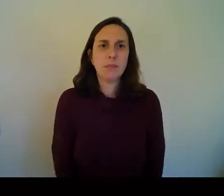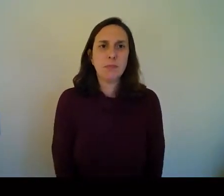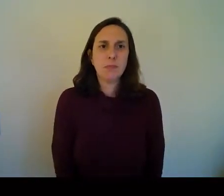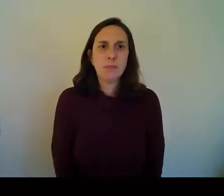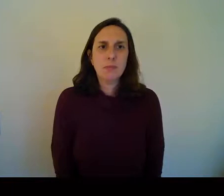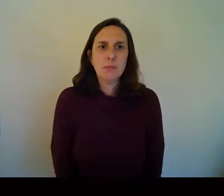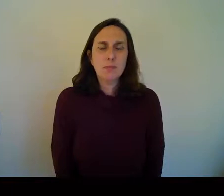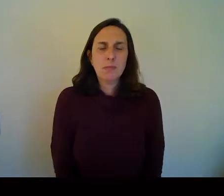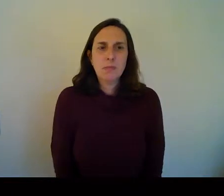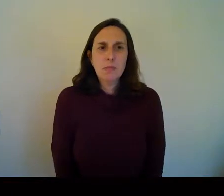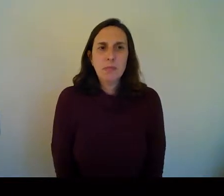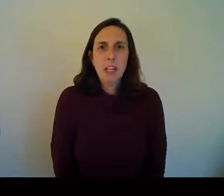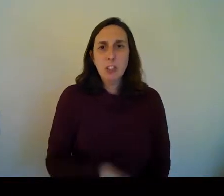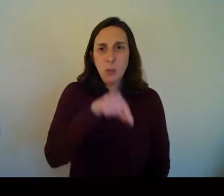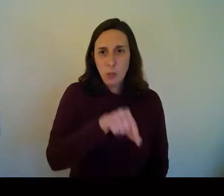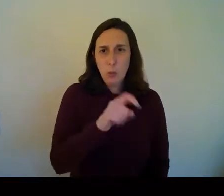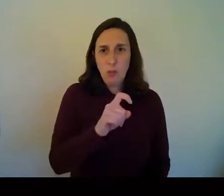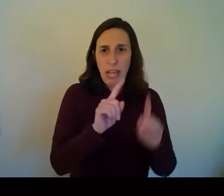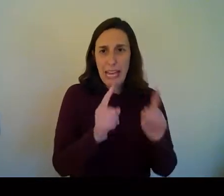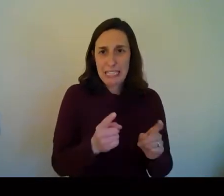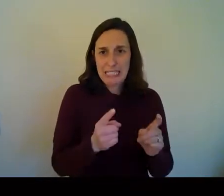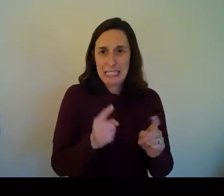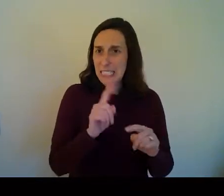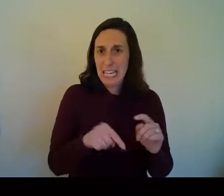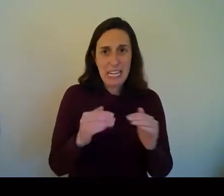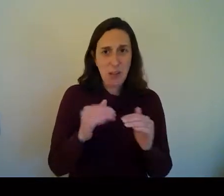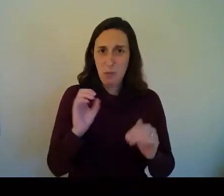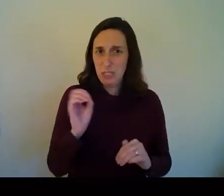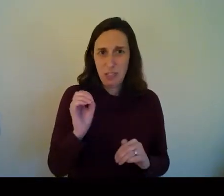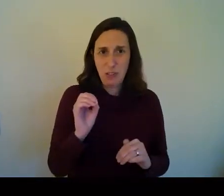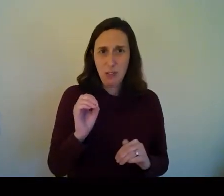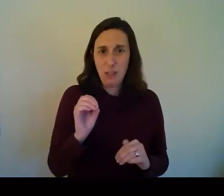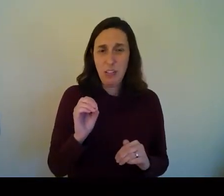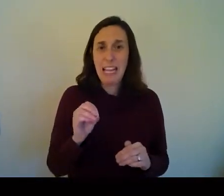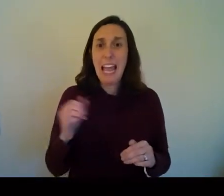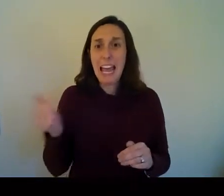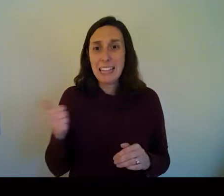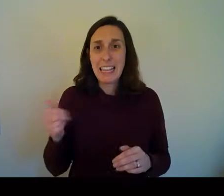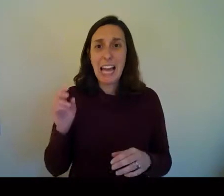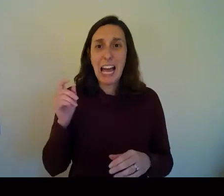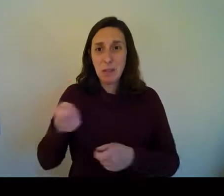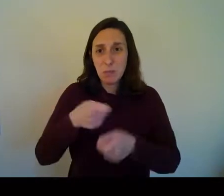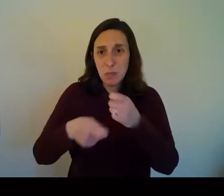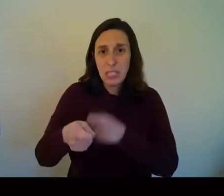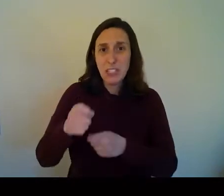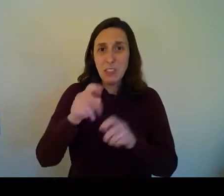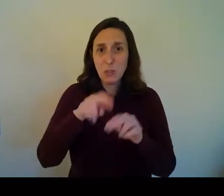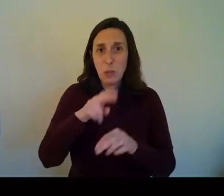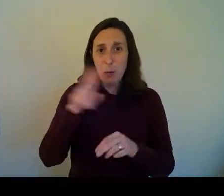So q of x can't equal 0, and anything I put into the square root has to be greater than or equal to